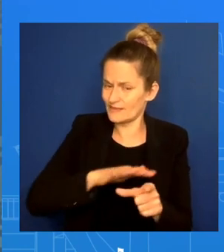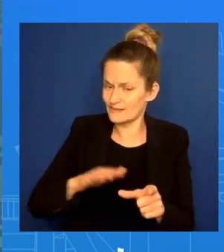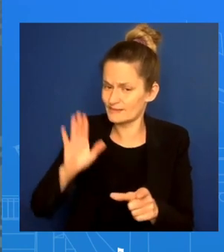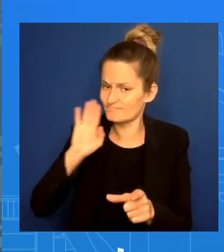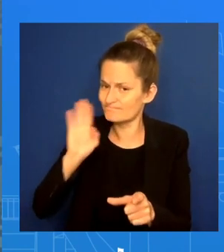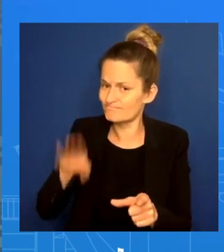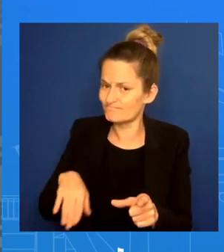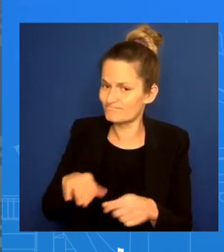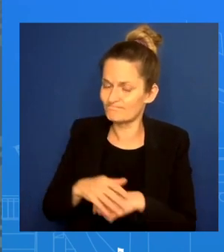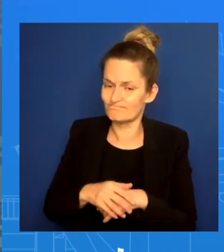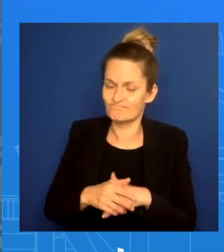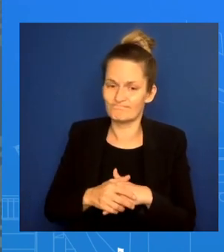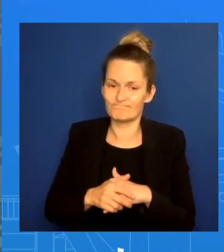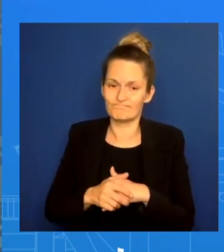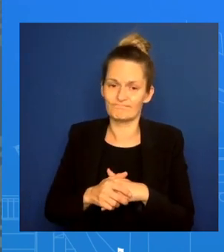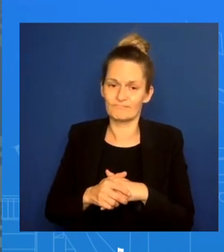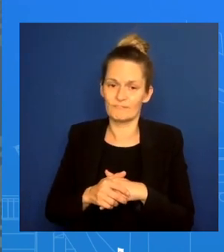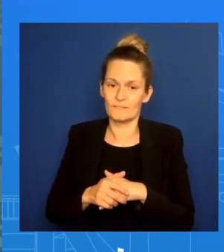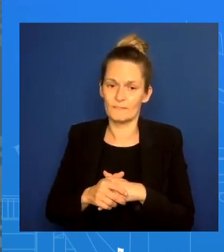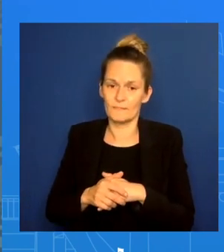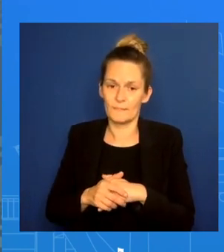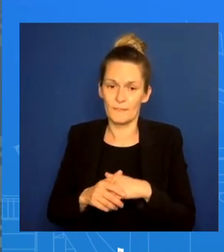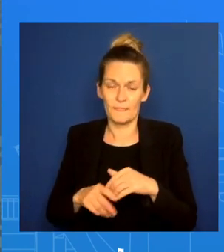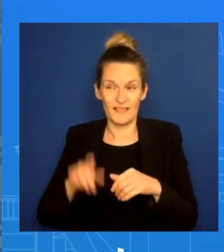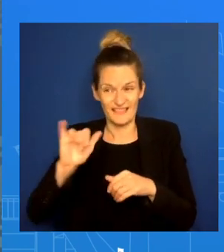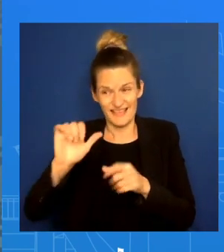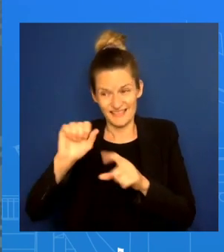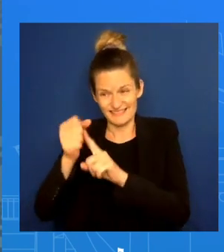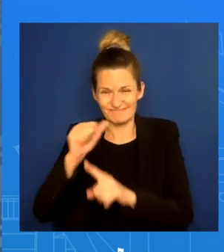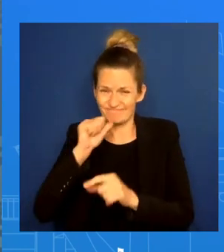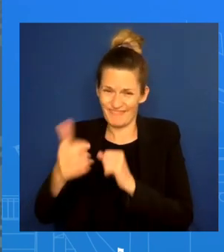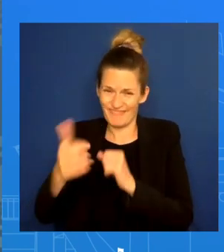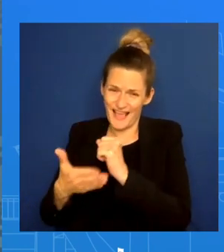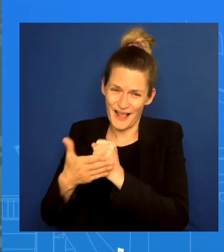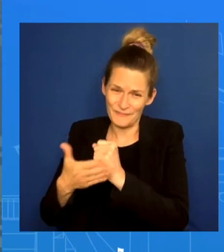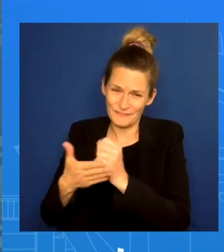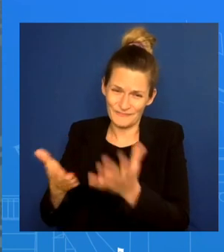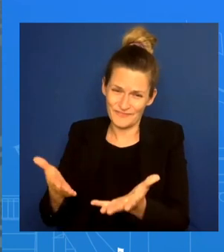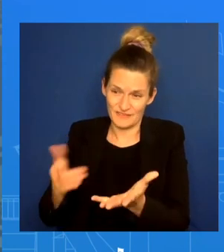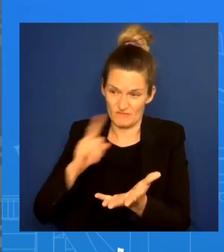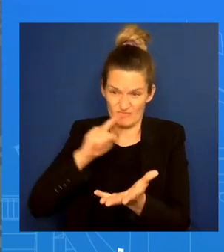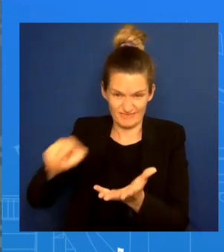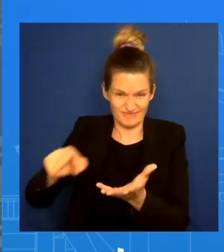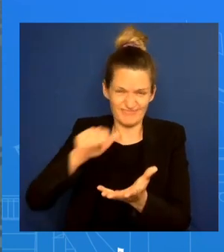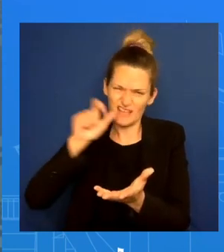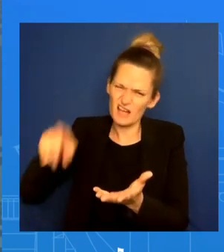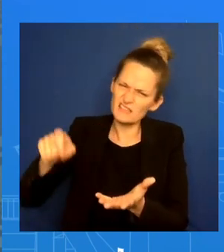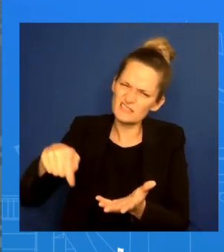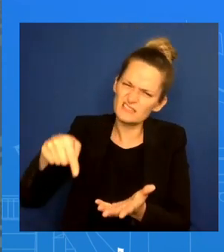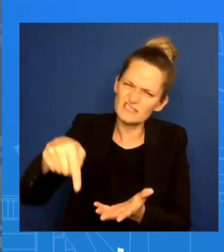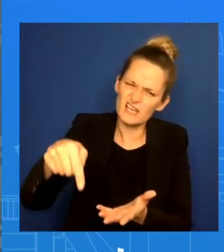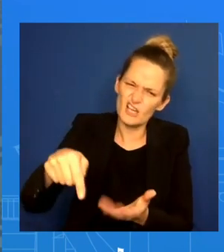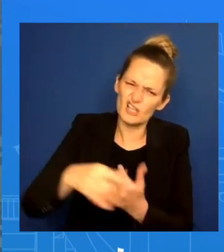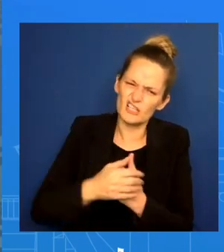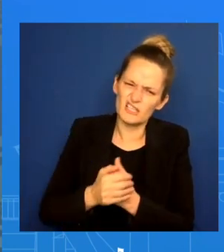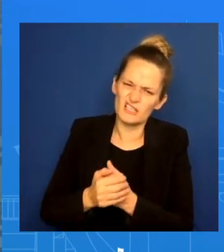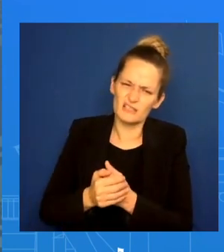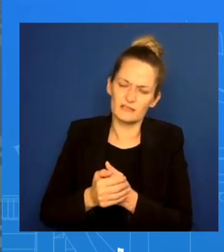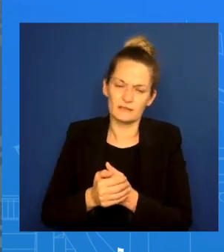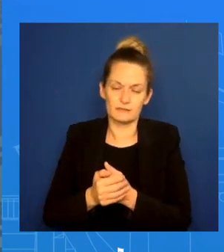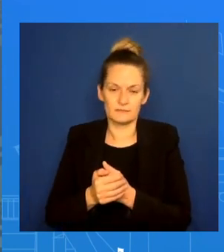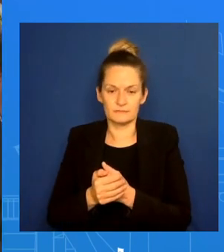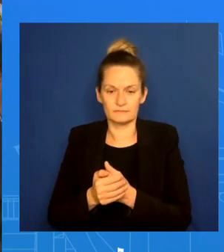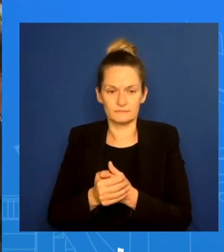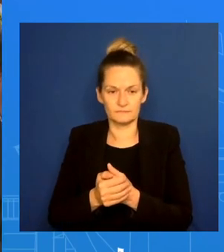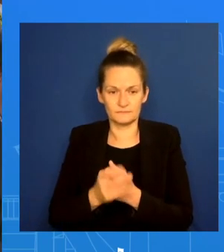not helpful, it's not necessary, because nothing has changed about our one China policy. And then let me just get one other, because